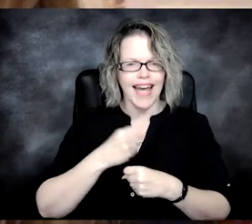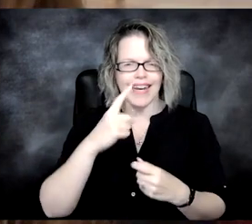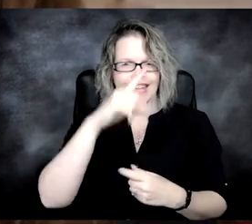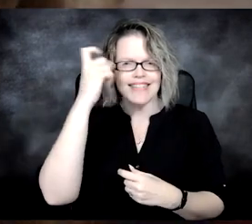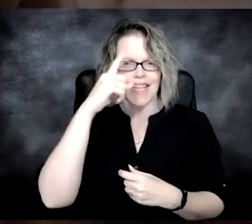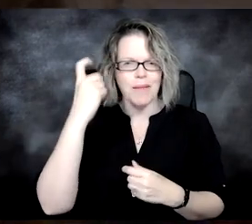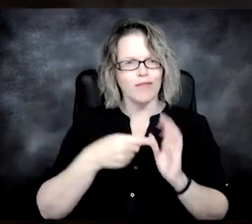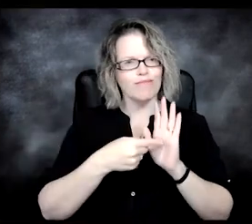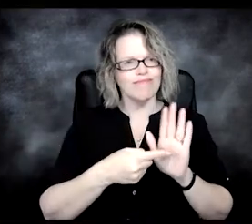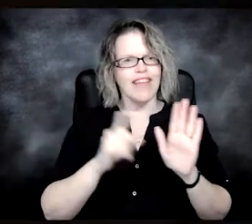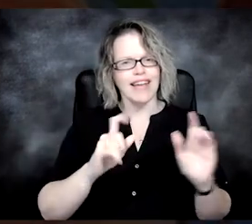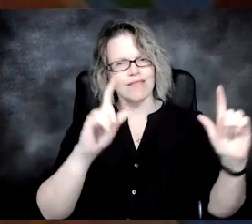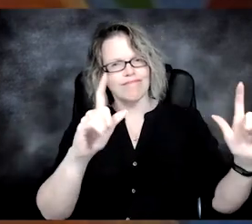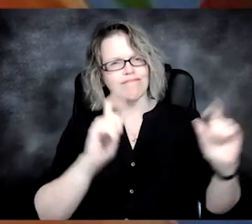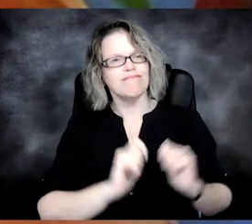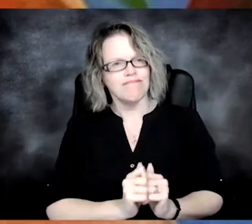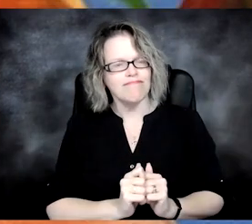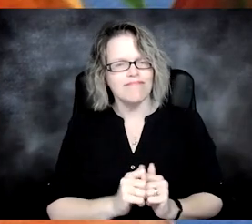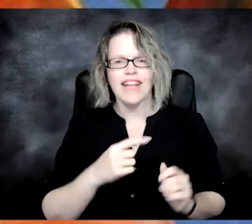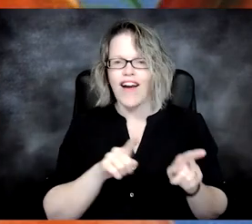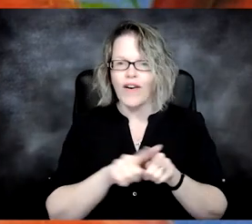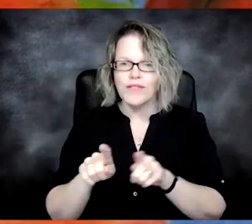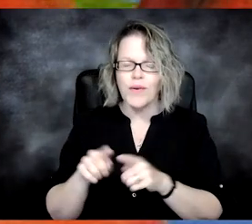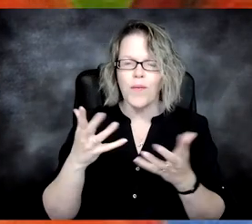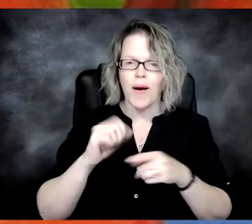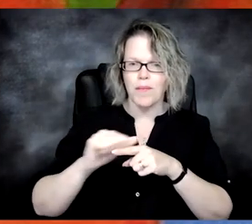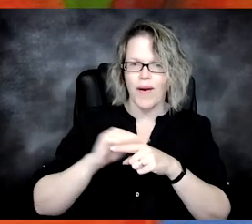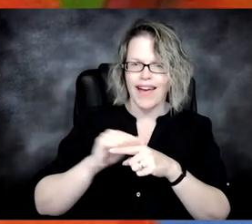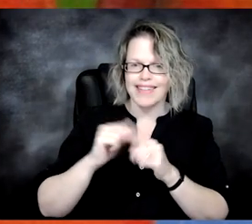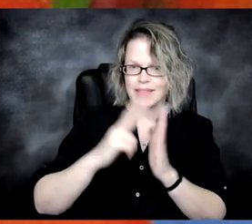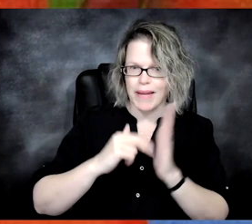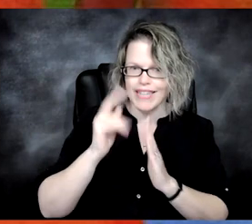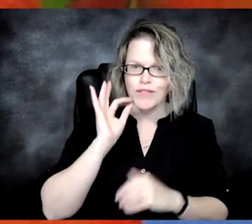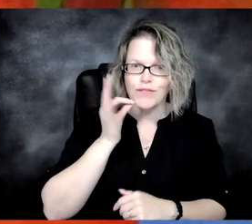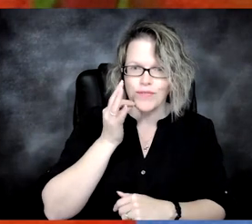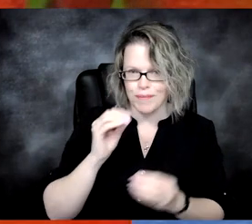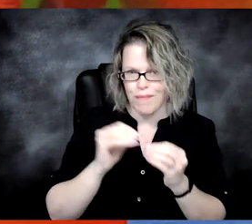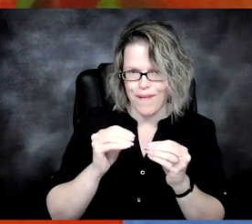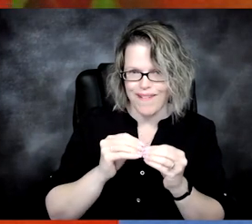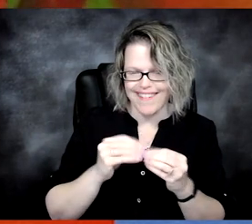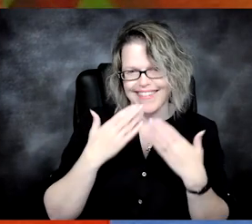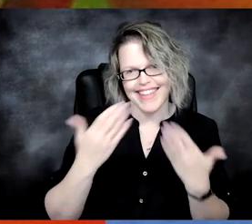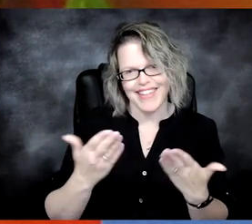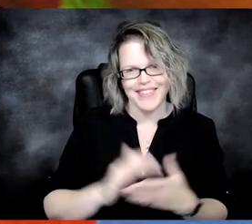summery piece that I could hang up. I also wanted to practice painting fruit more. Thank